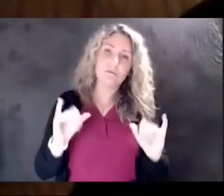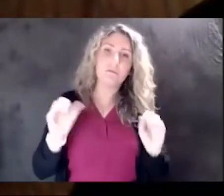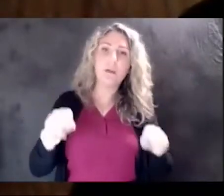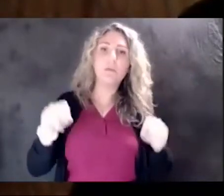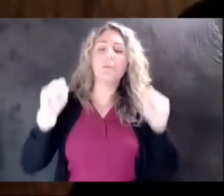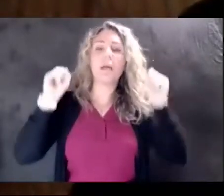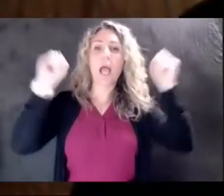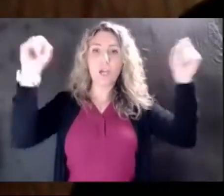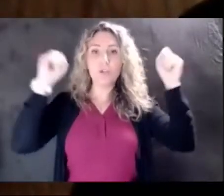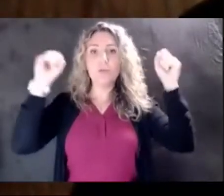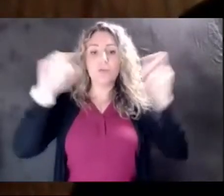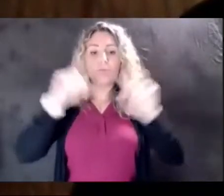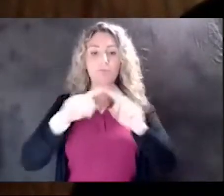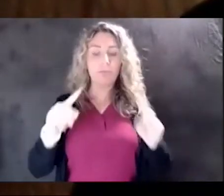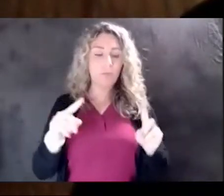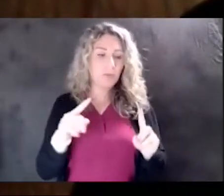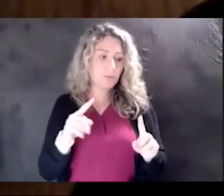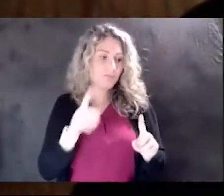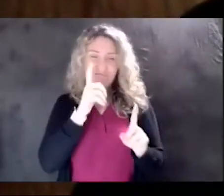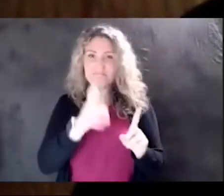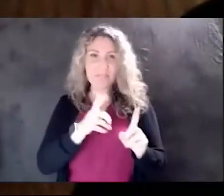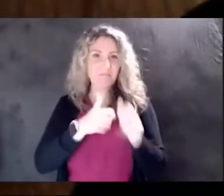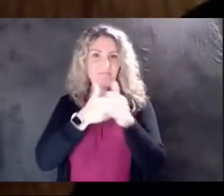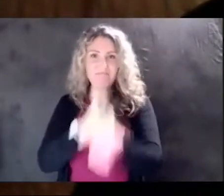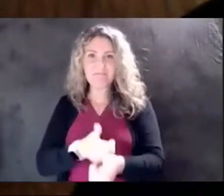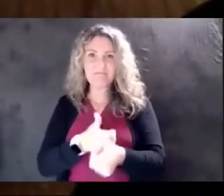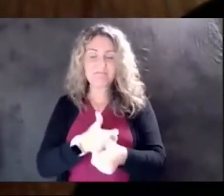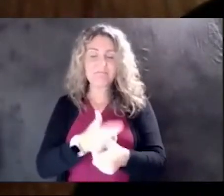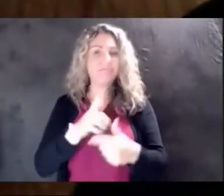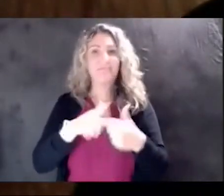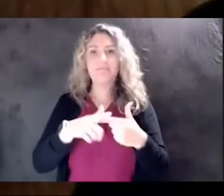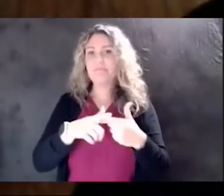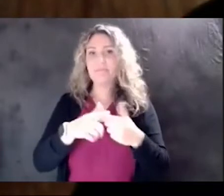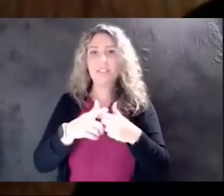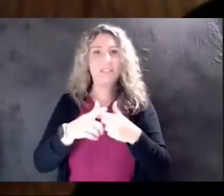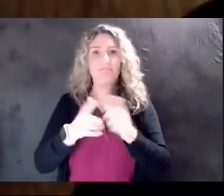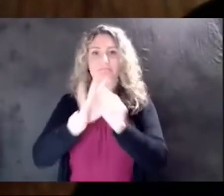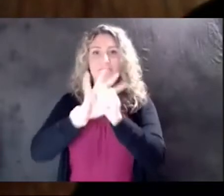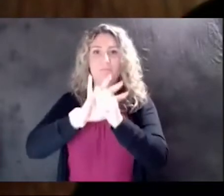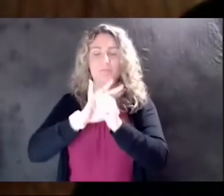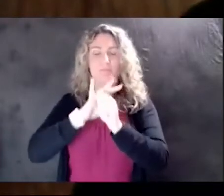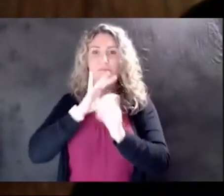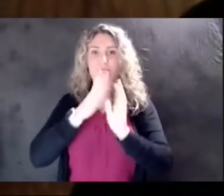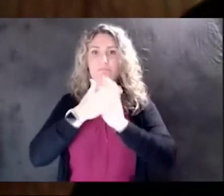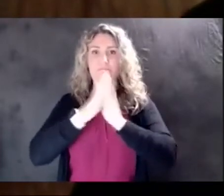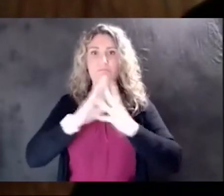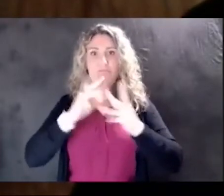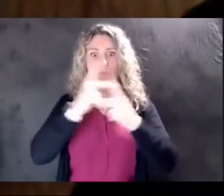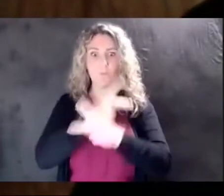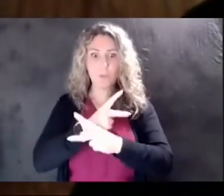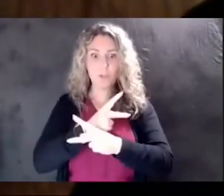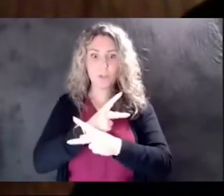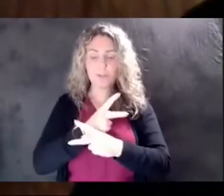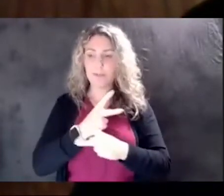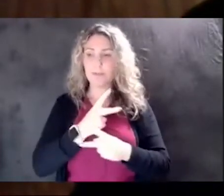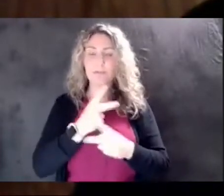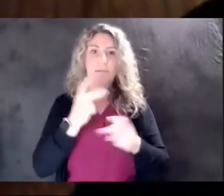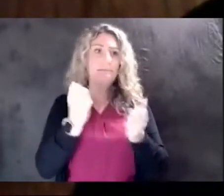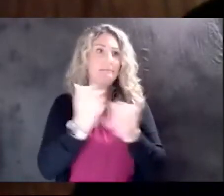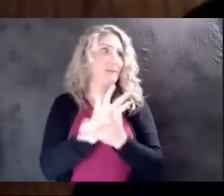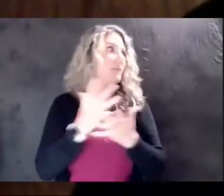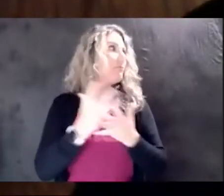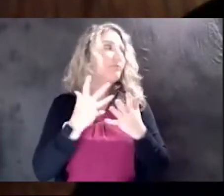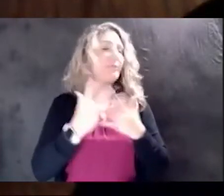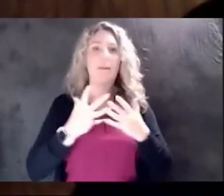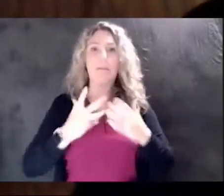but I just didn't keep up with it. And as the pandemic deepened and all the trials of life